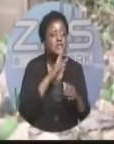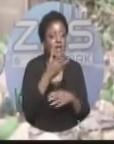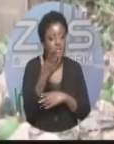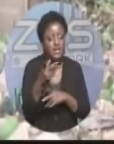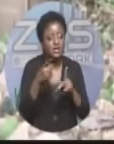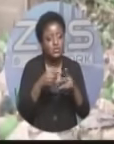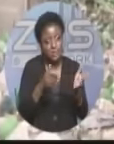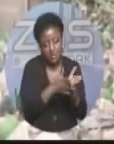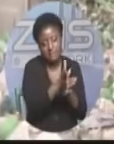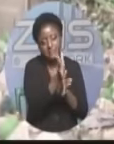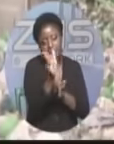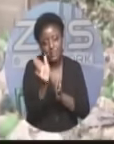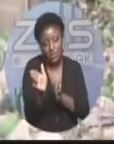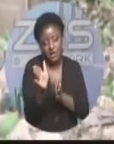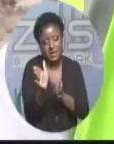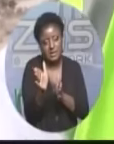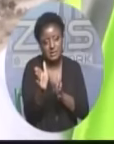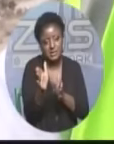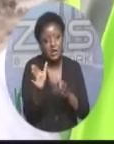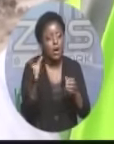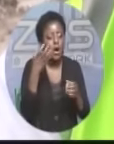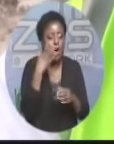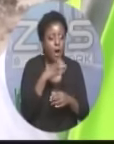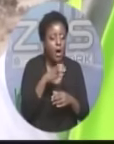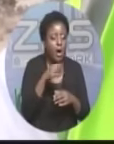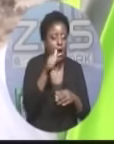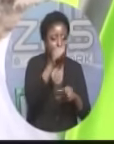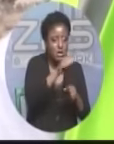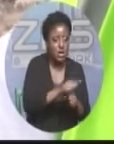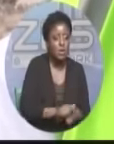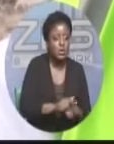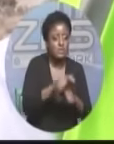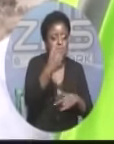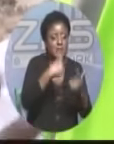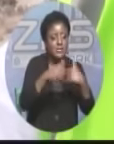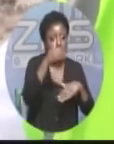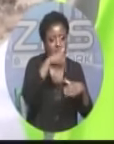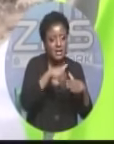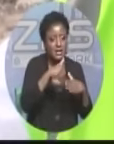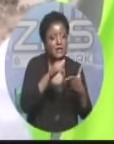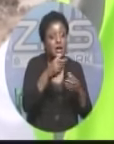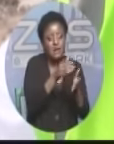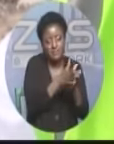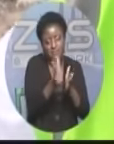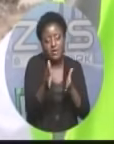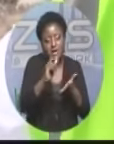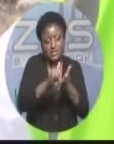to avoid hot loads coming into the landfill, avoid these sort of things happening.